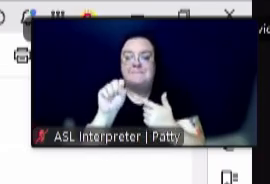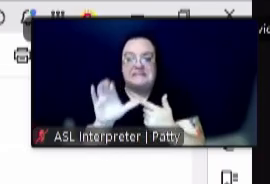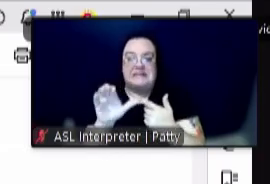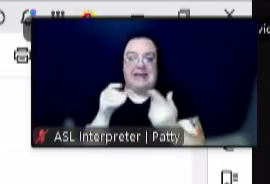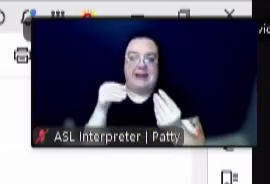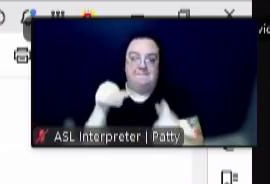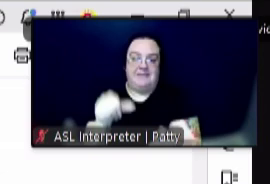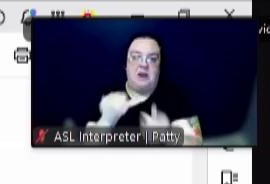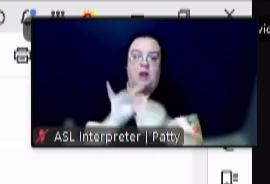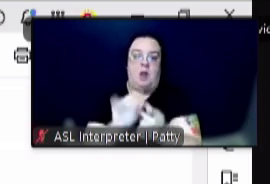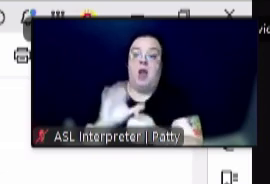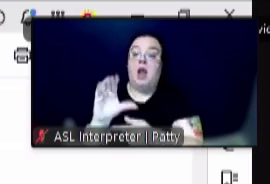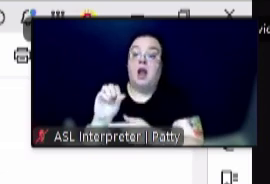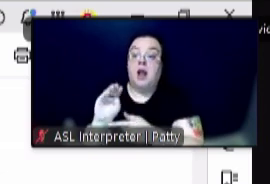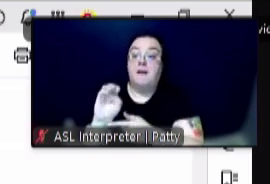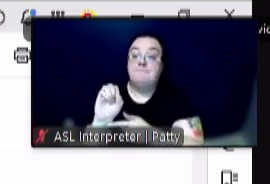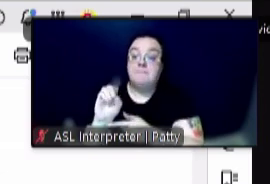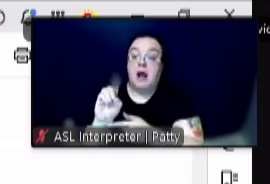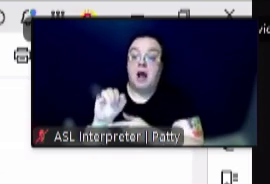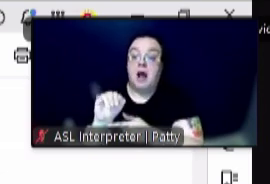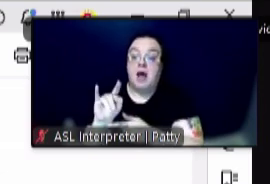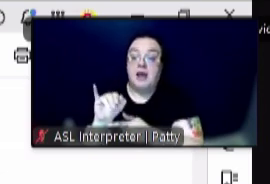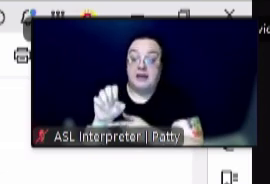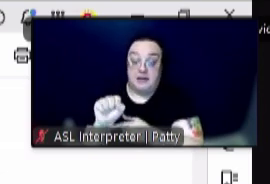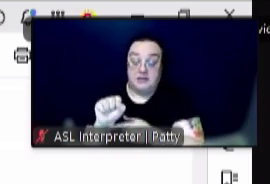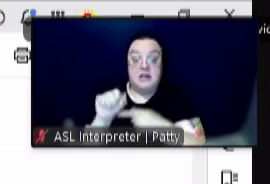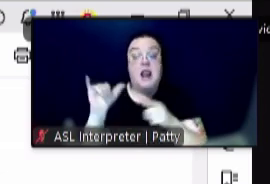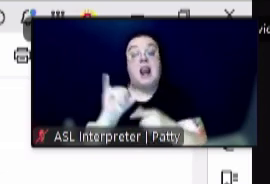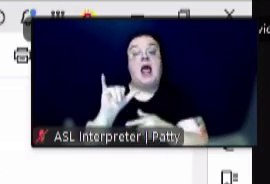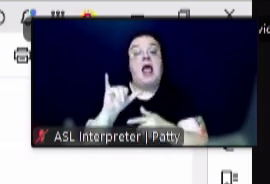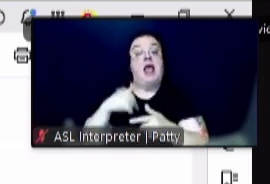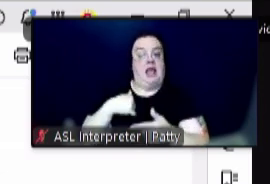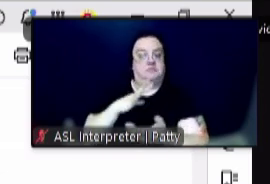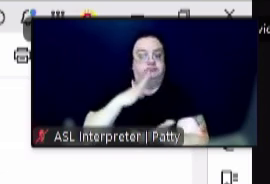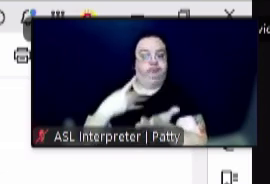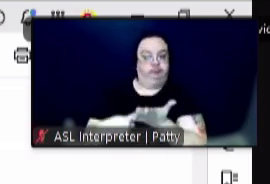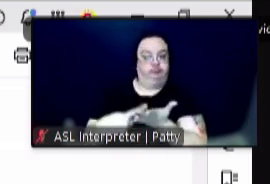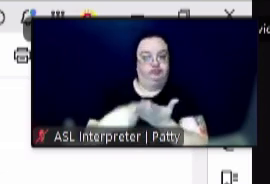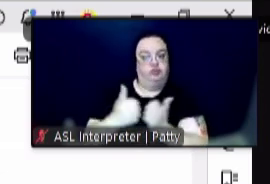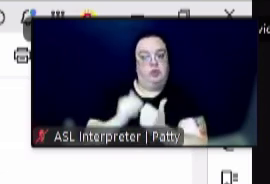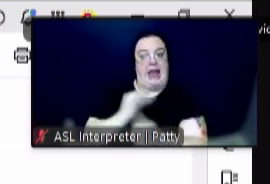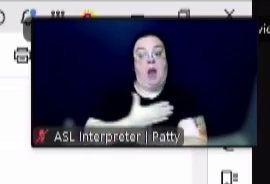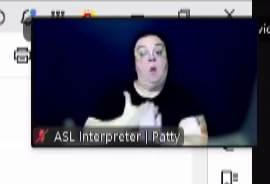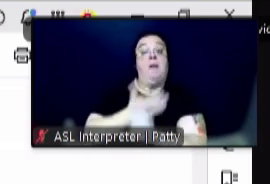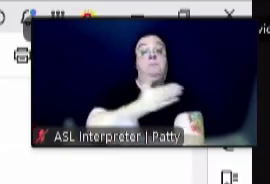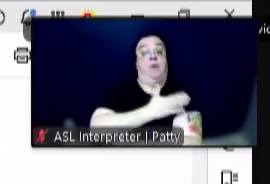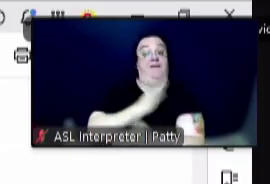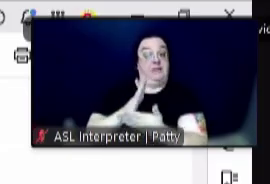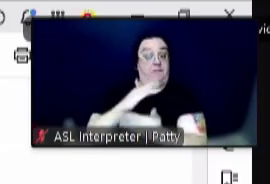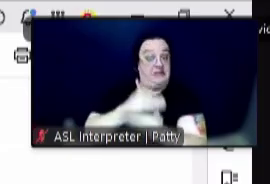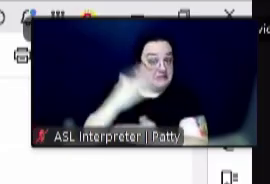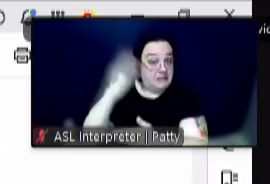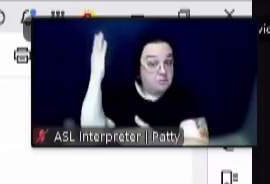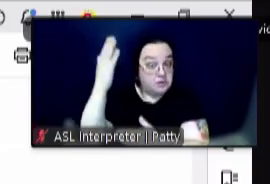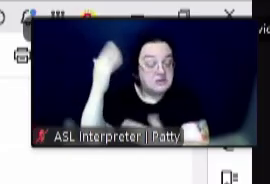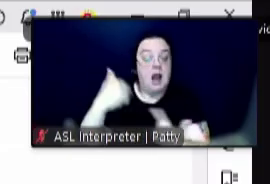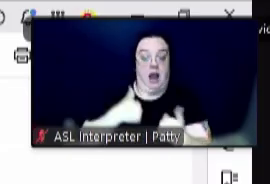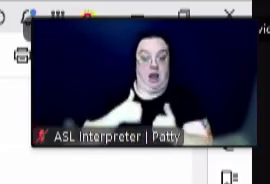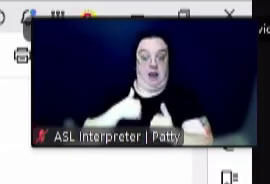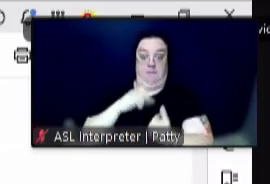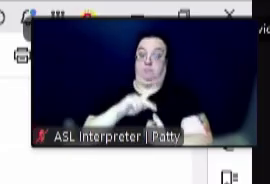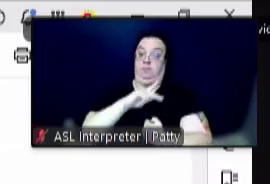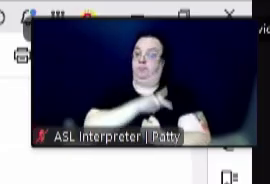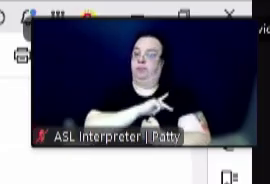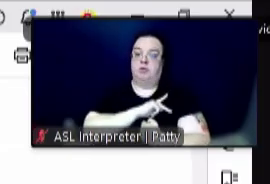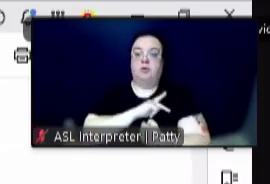of commodities, as I discussed during our previous budget presentation, I personally don't